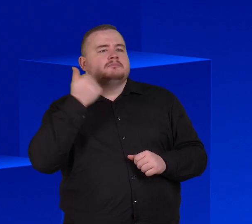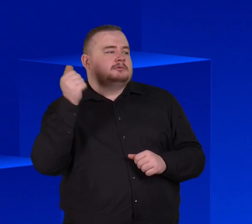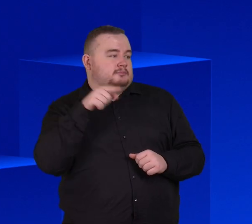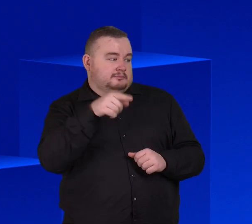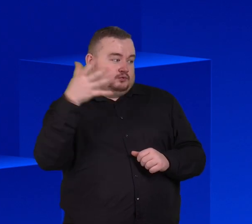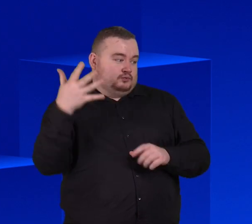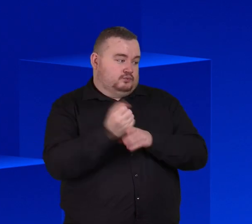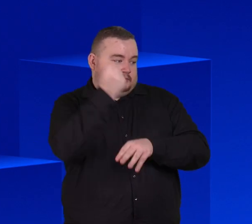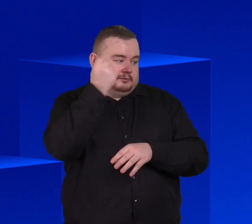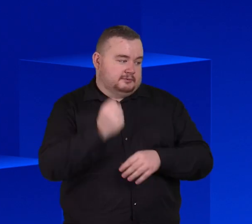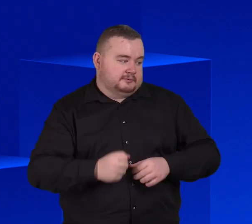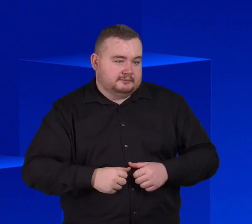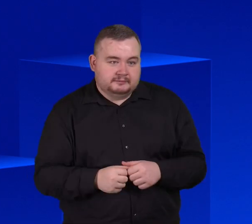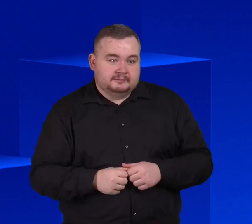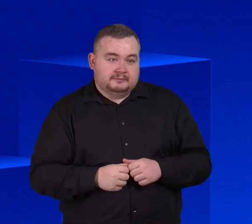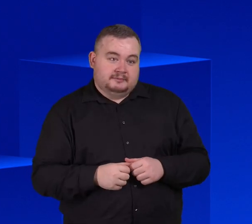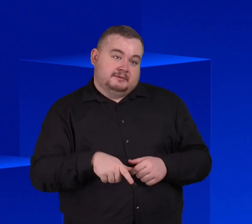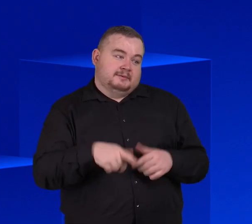competition.